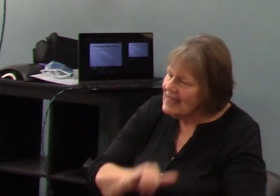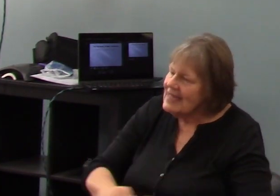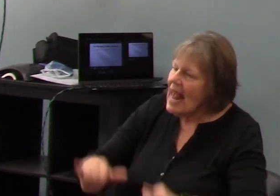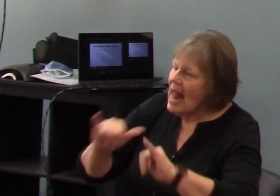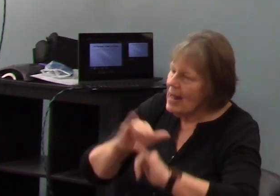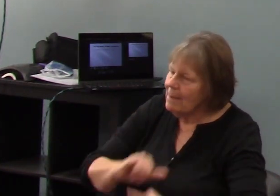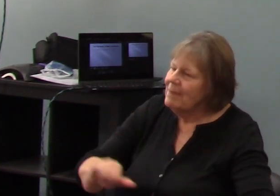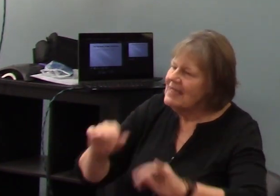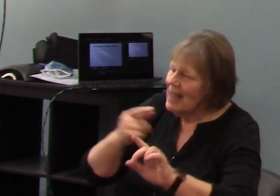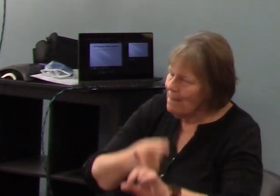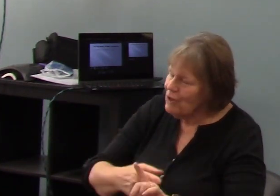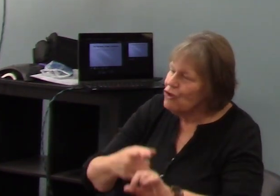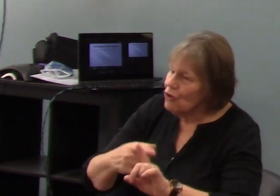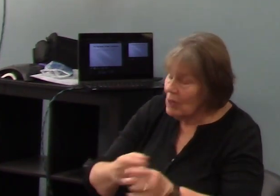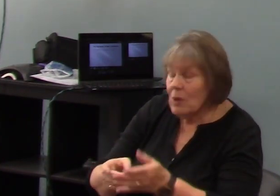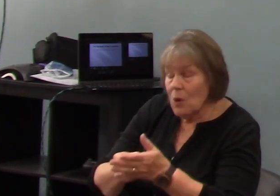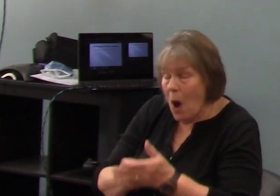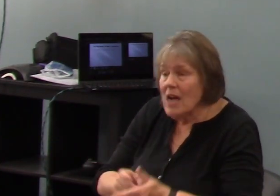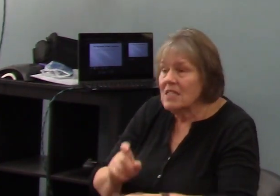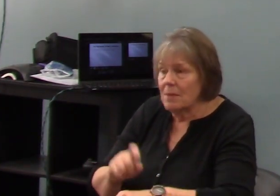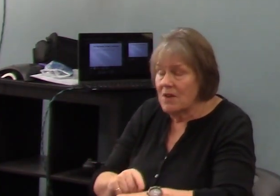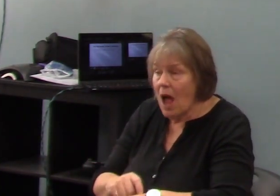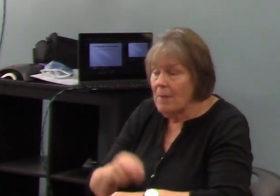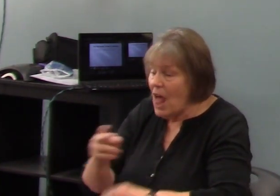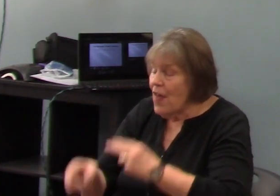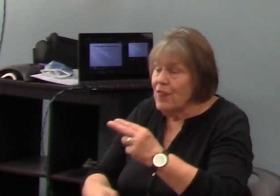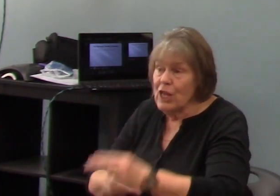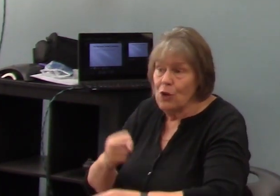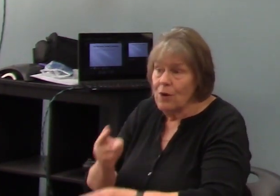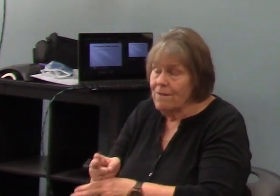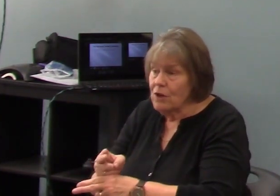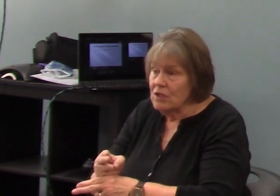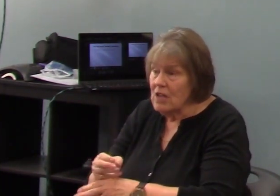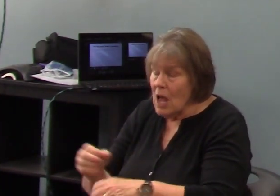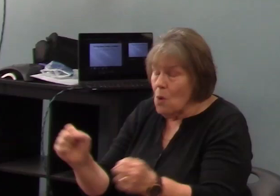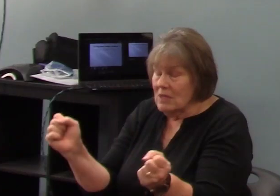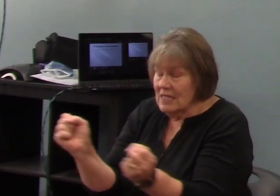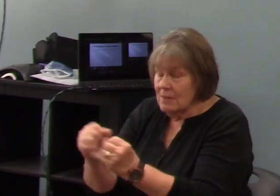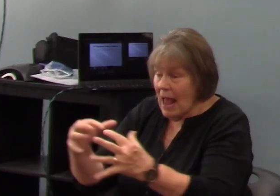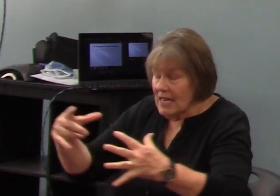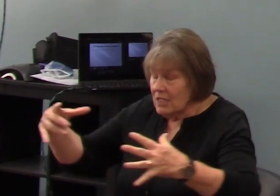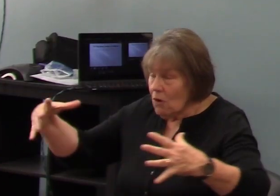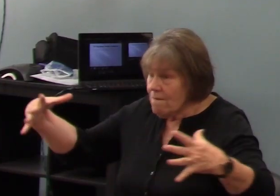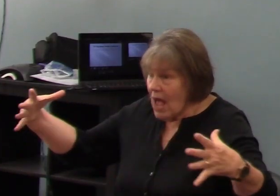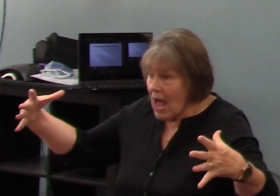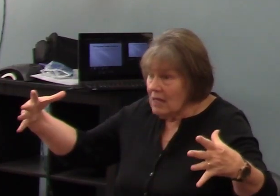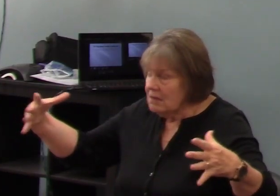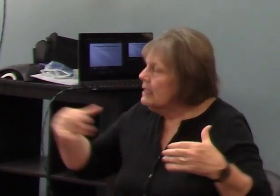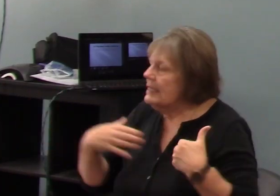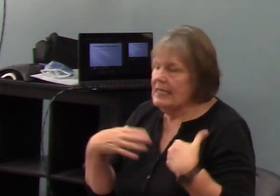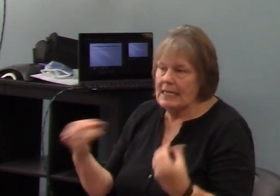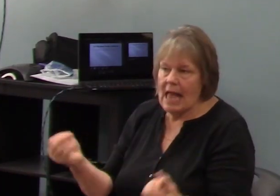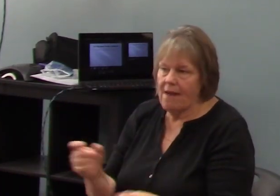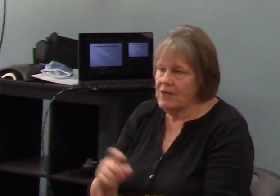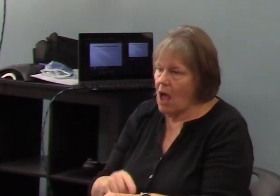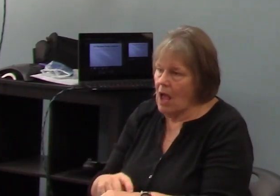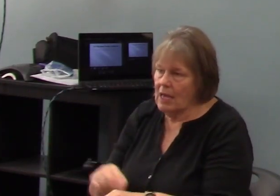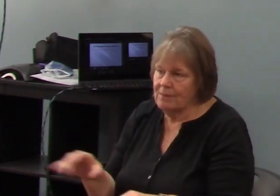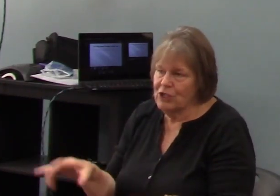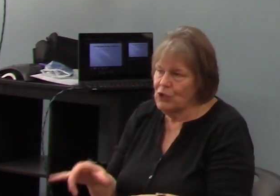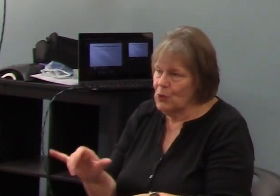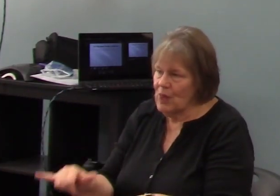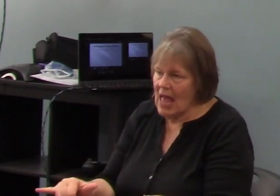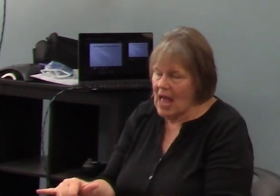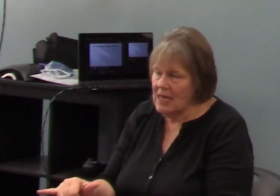while. The universe is expanding so fast, it didn't have time to do that. It doesn't make sense that it would